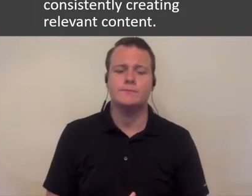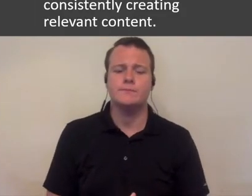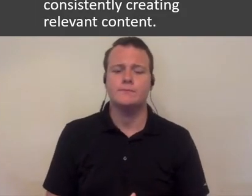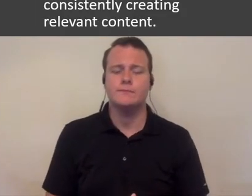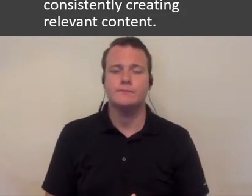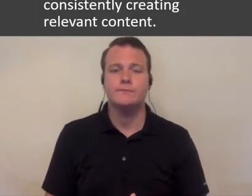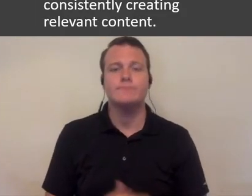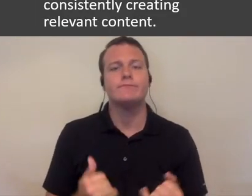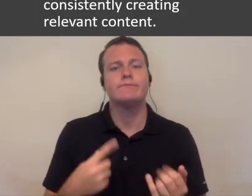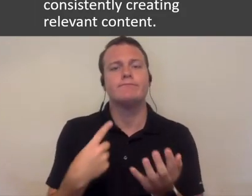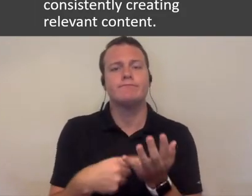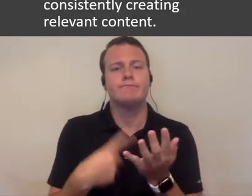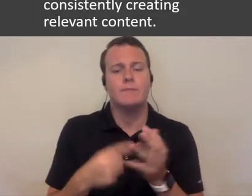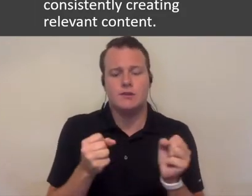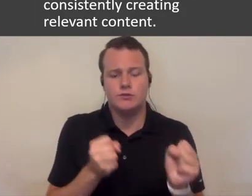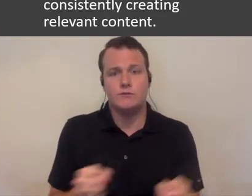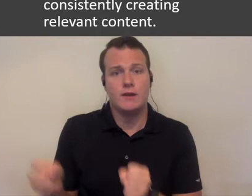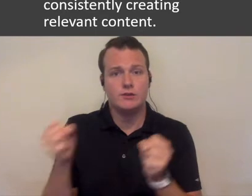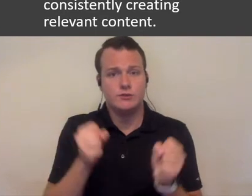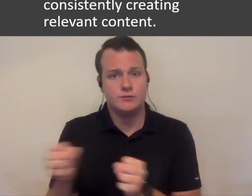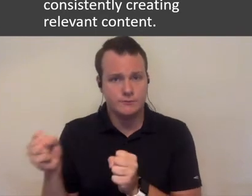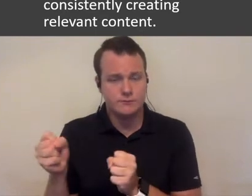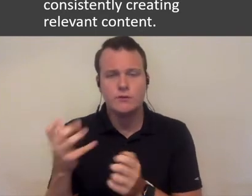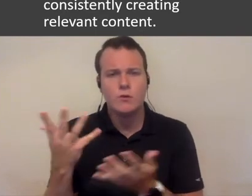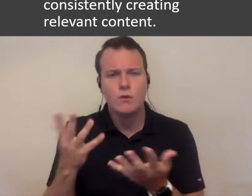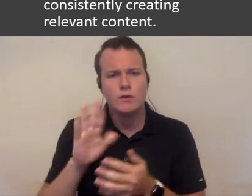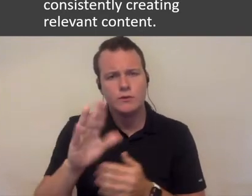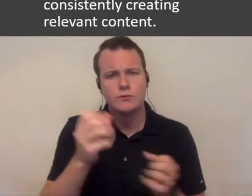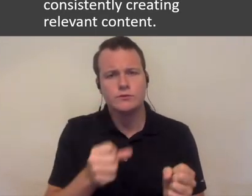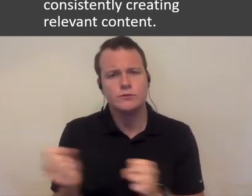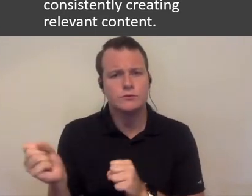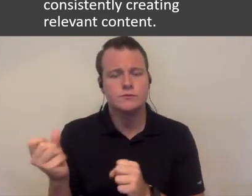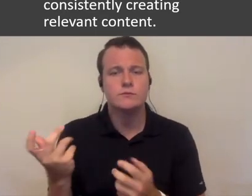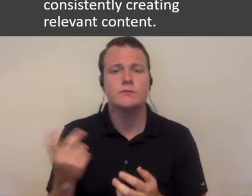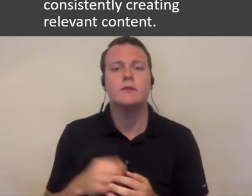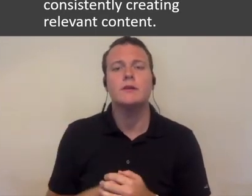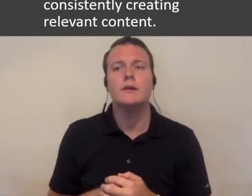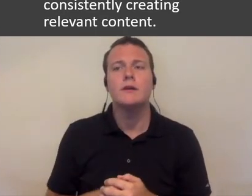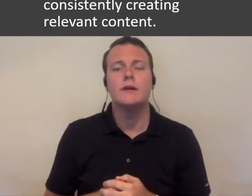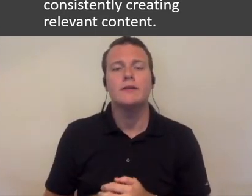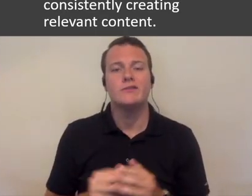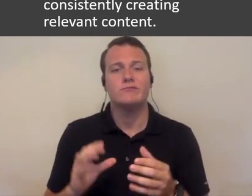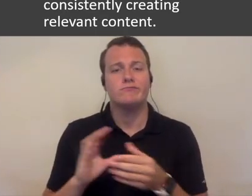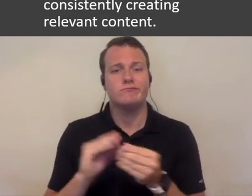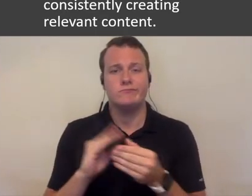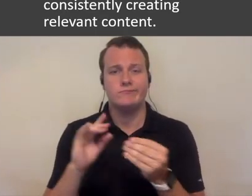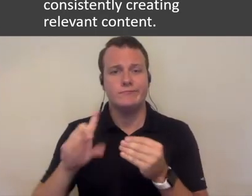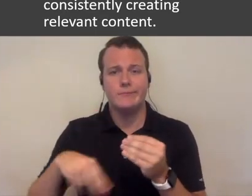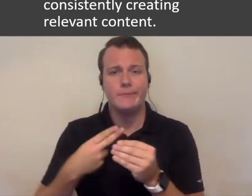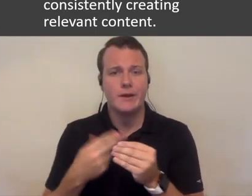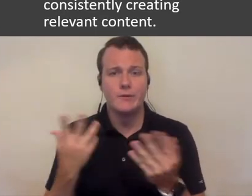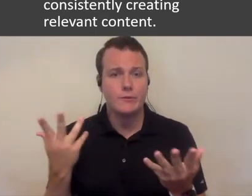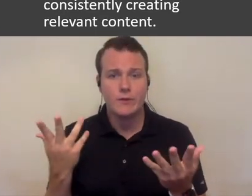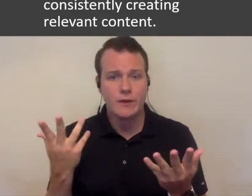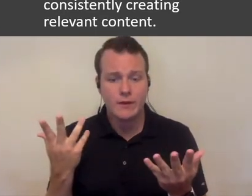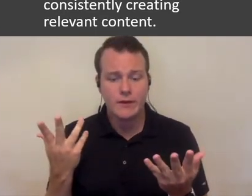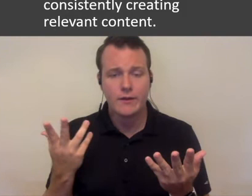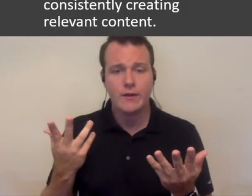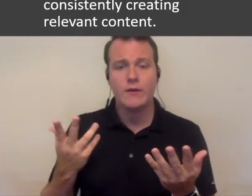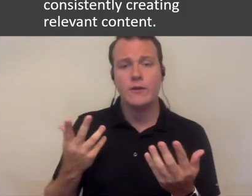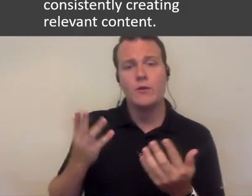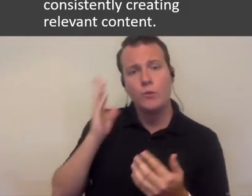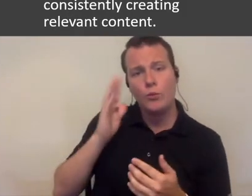strategy. What is your strategy? What is it that you're going to talk about that's going to be relevant to